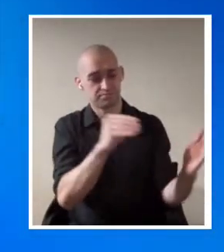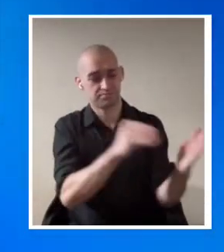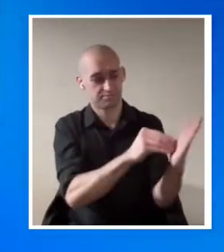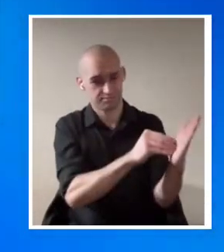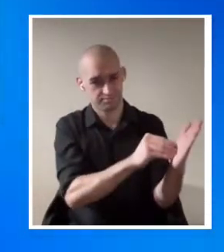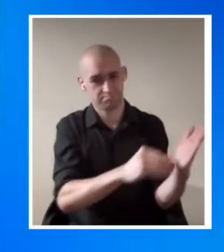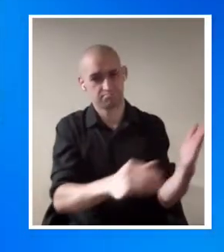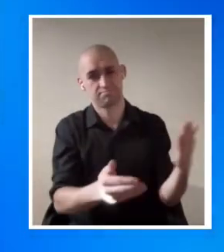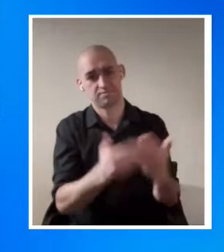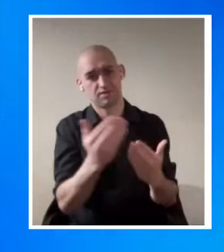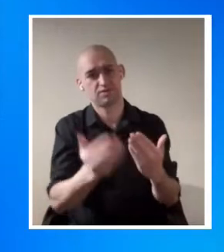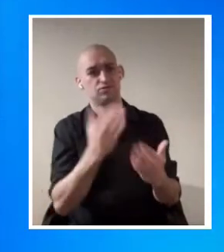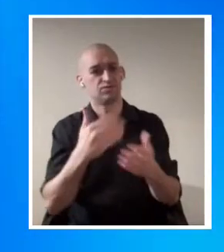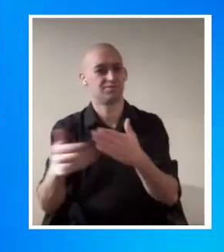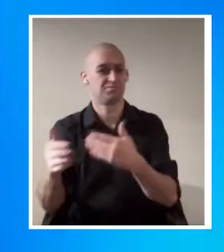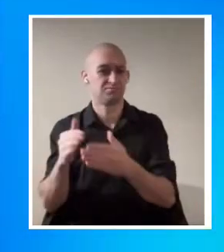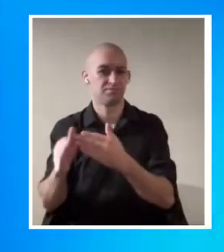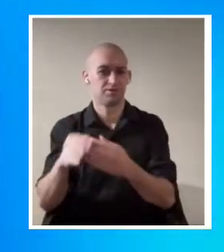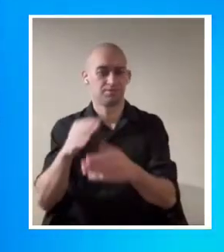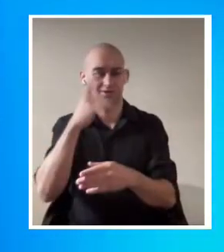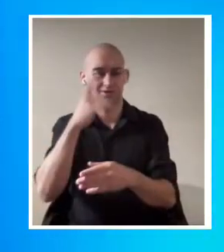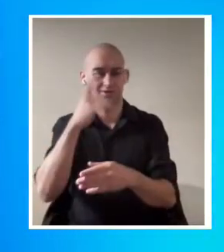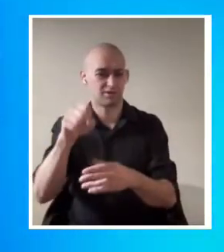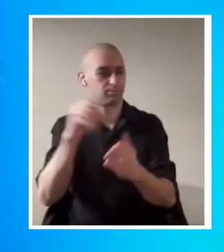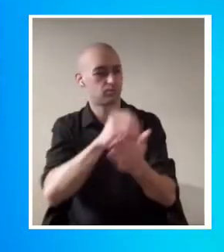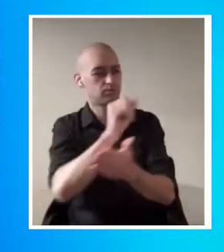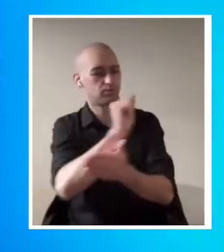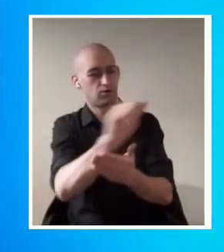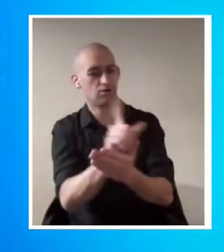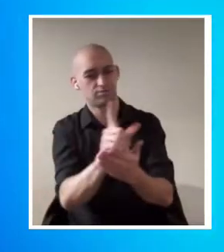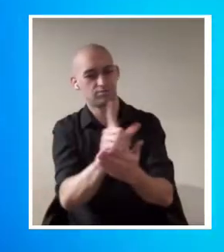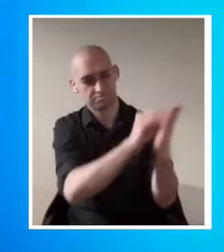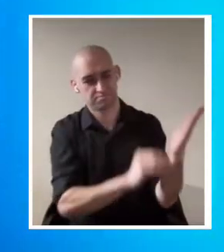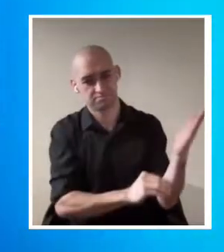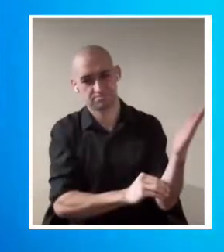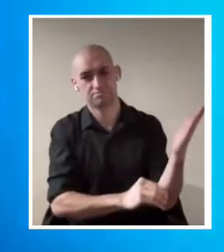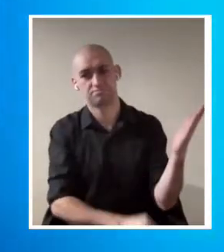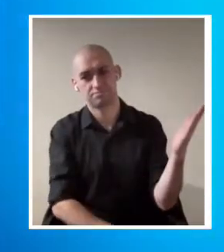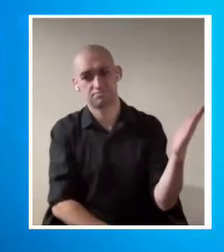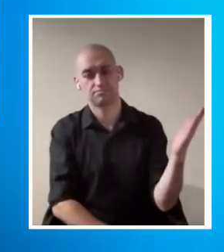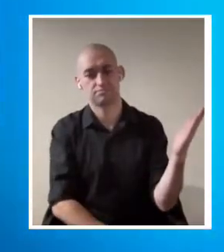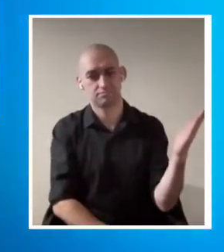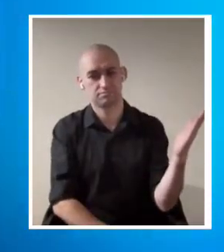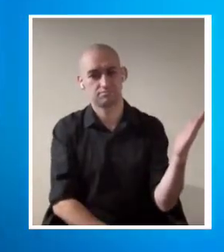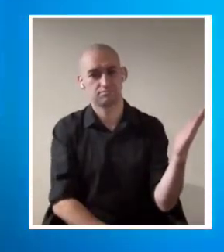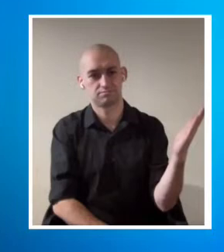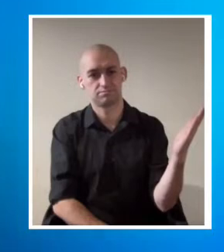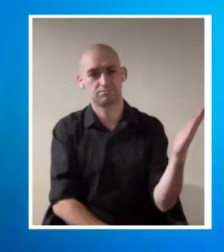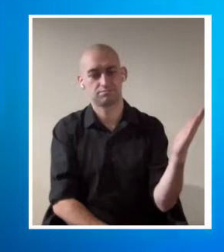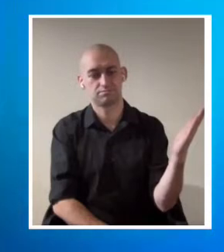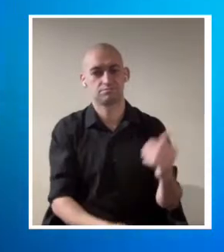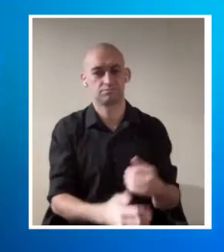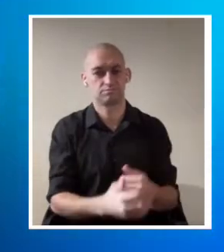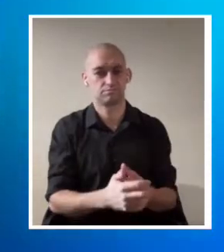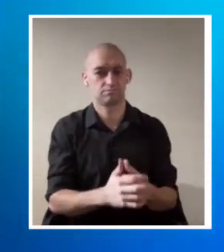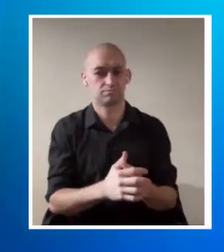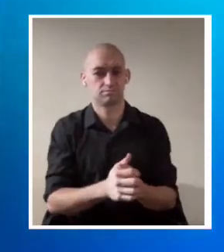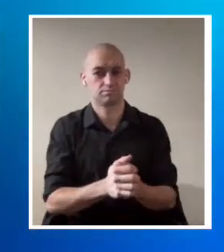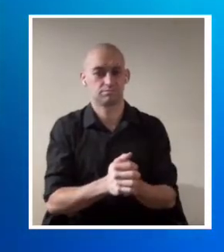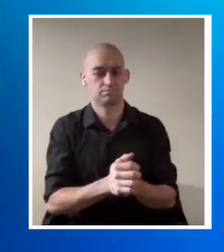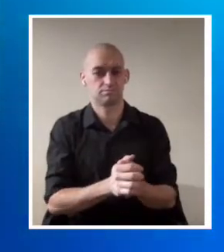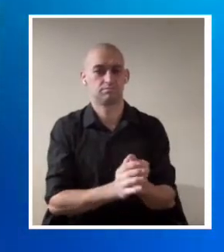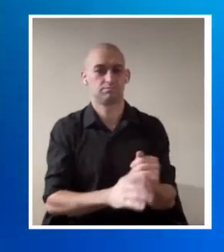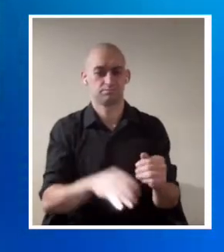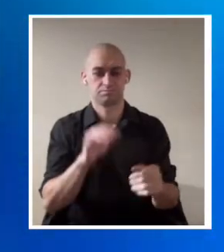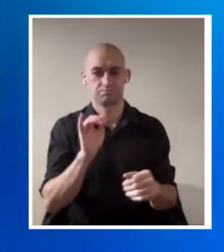easier anyways, because then we can just put all of them in. Okay, so just put all of them in again. And then do I say it now at this